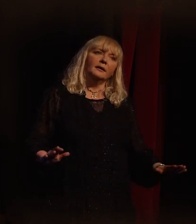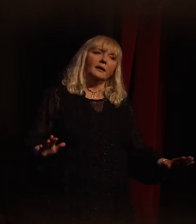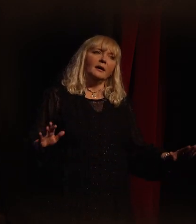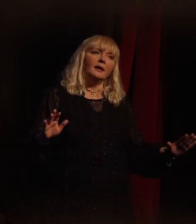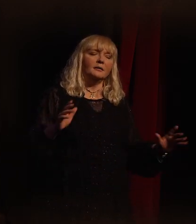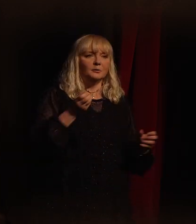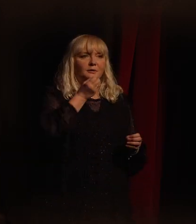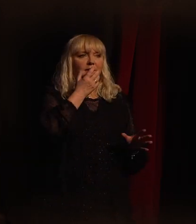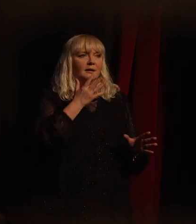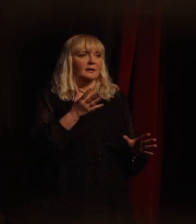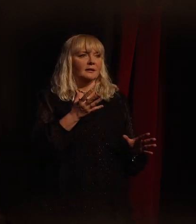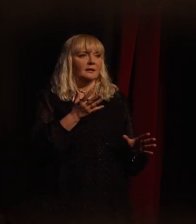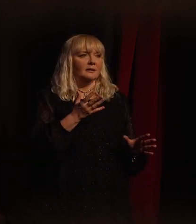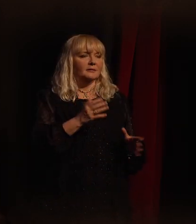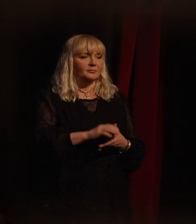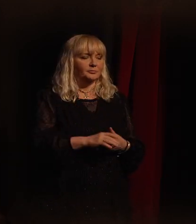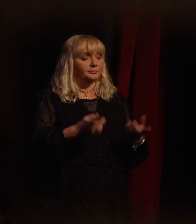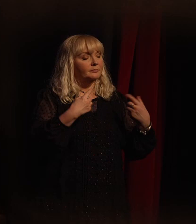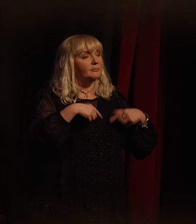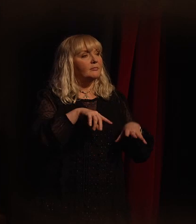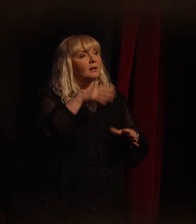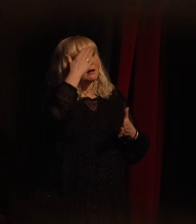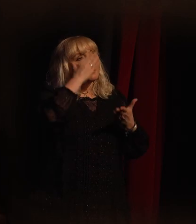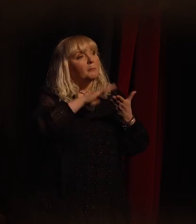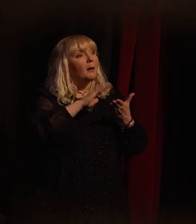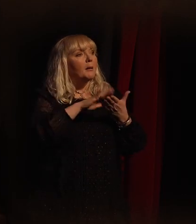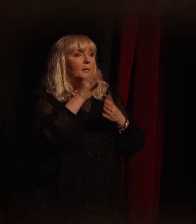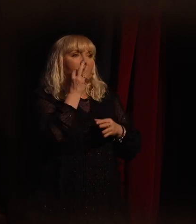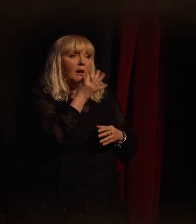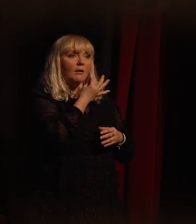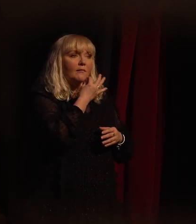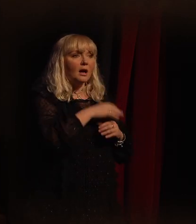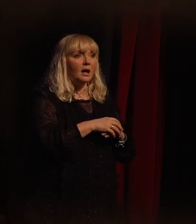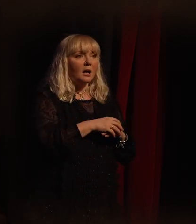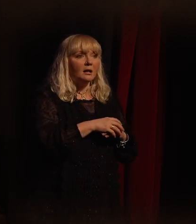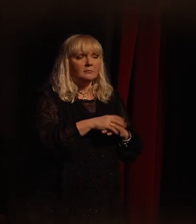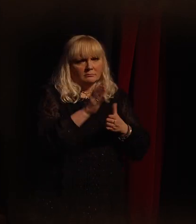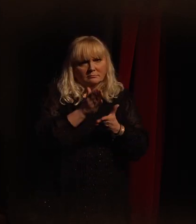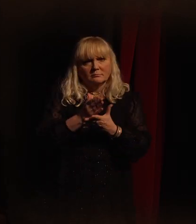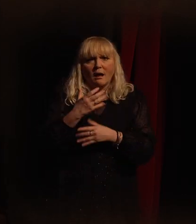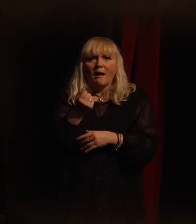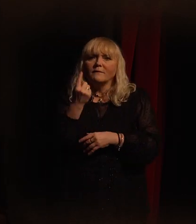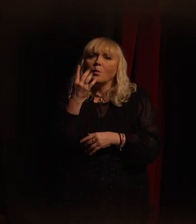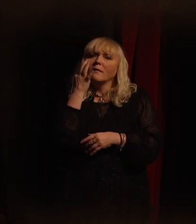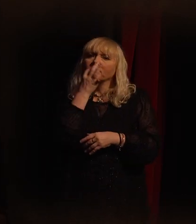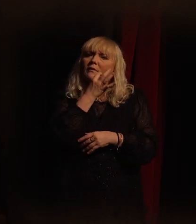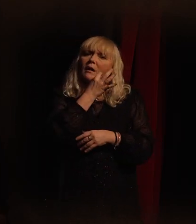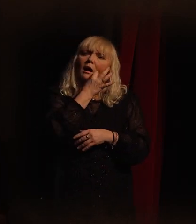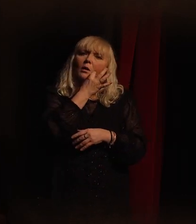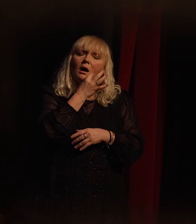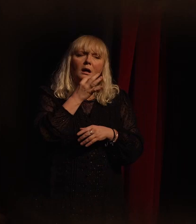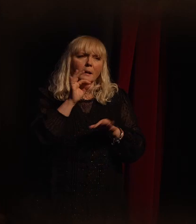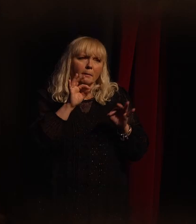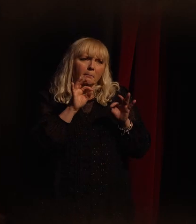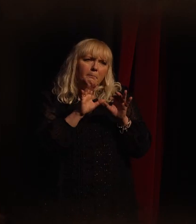The purple clover. There is a flower that bees prefer and butterflies desire.